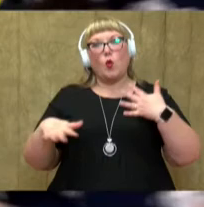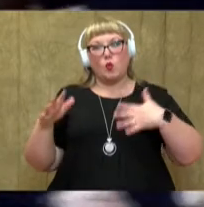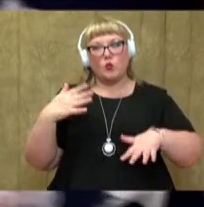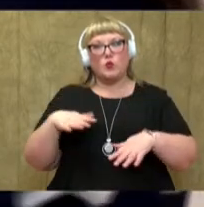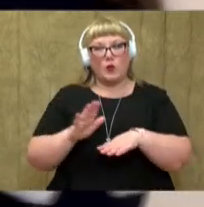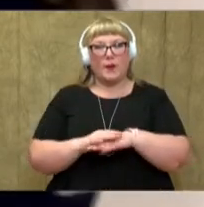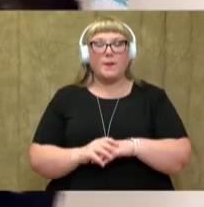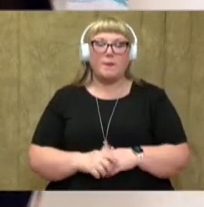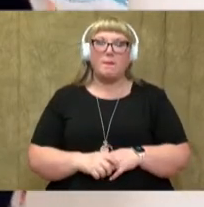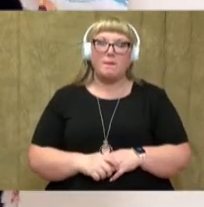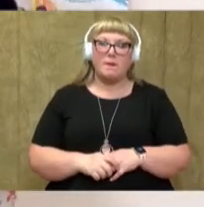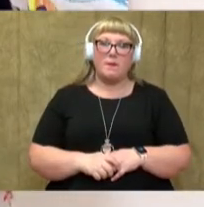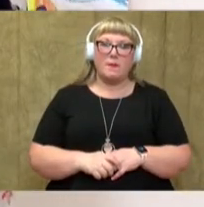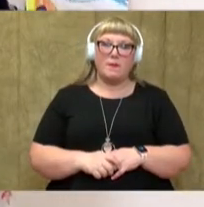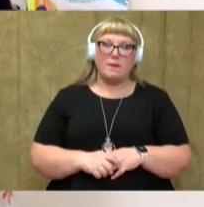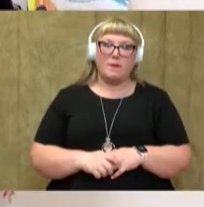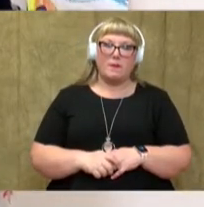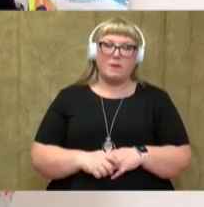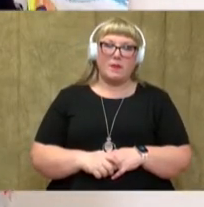see.